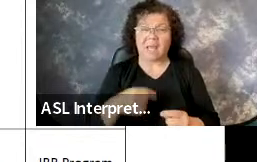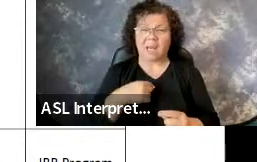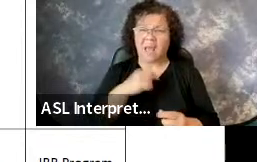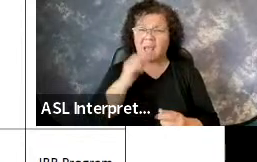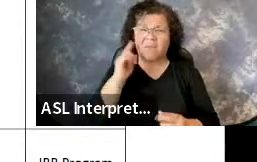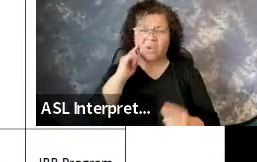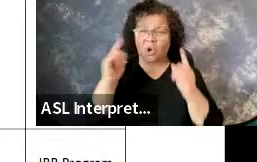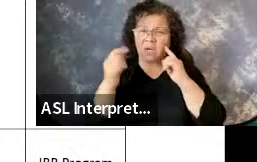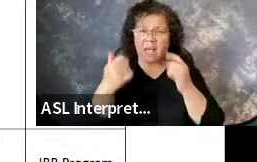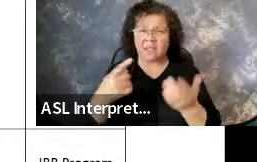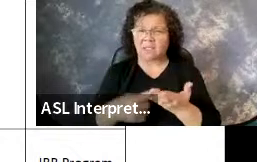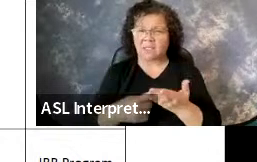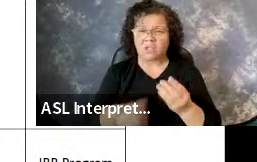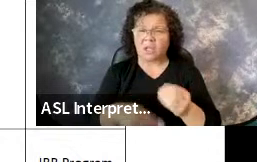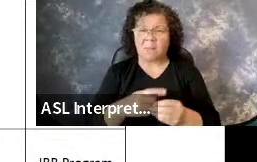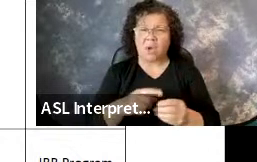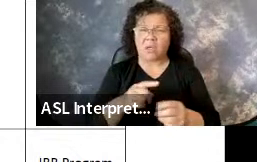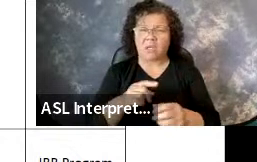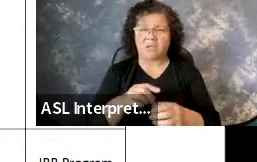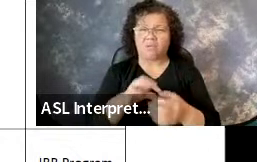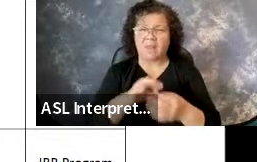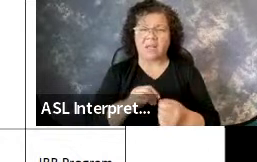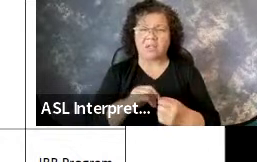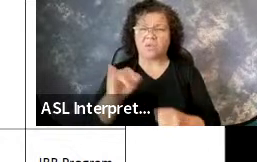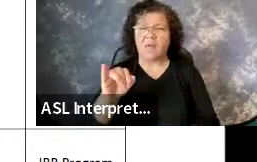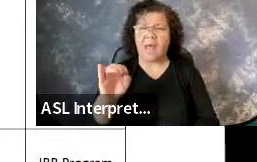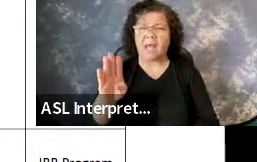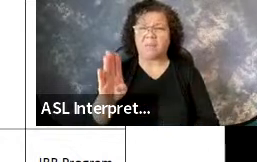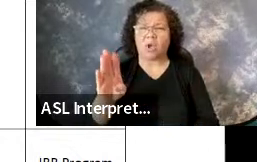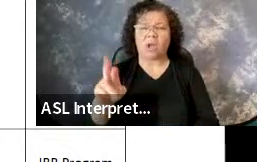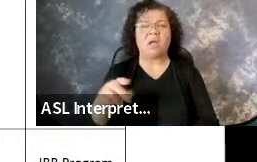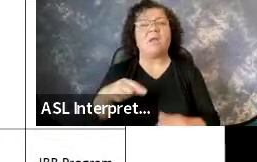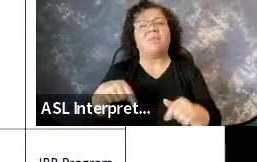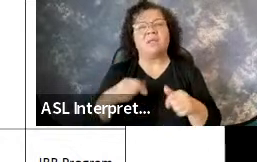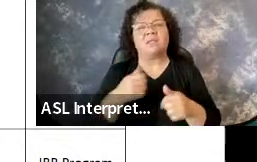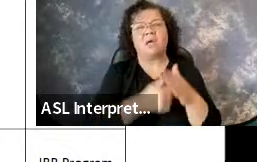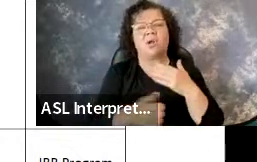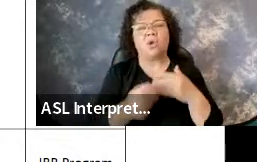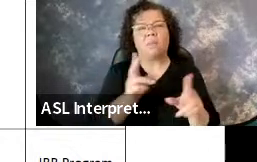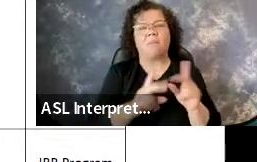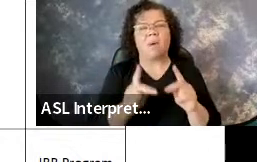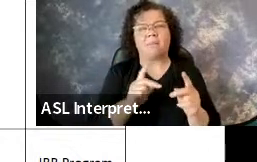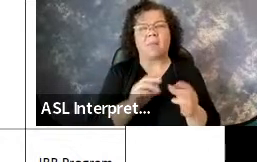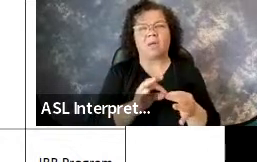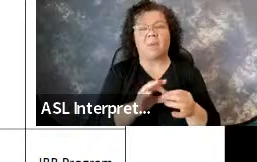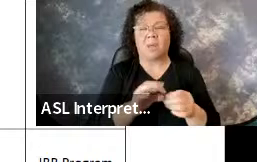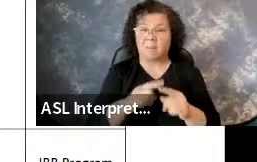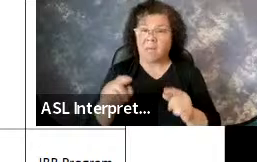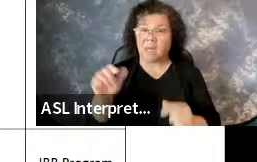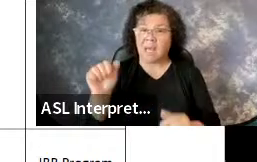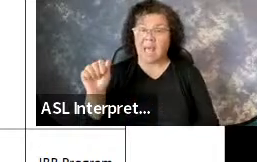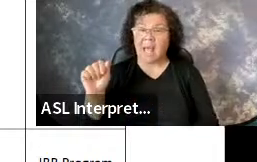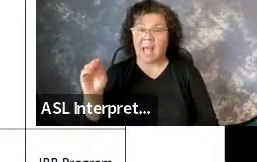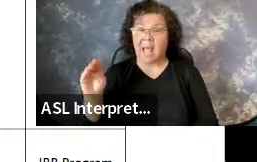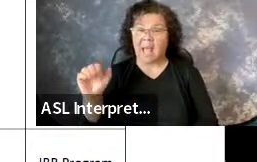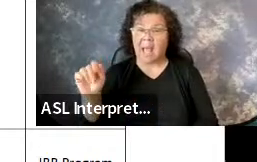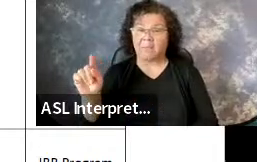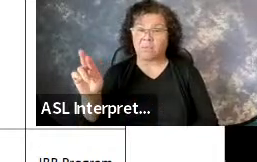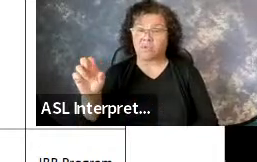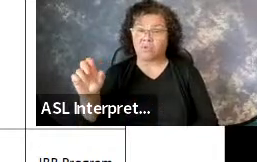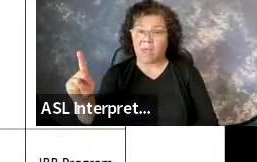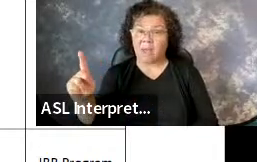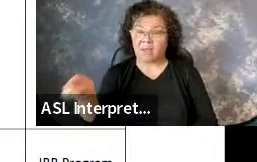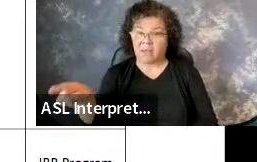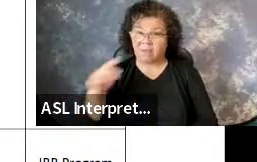just curious. This is going to be my public comments. But I'm just curious if Amtrak has come into play at all. That could be a bike destination or